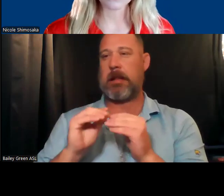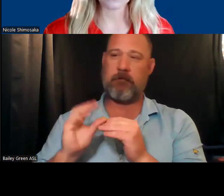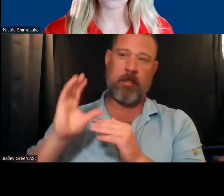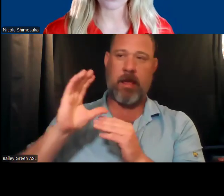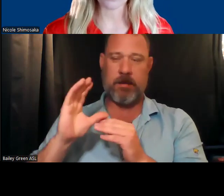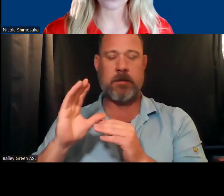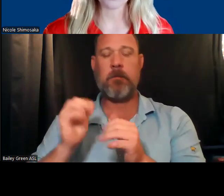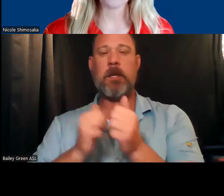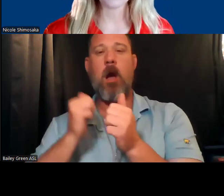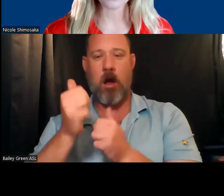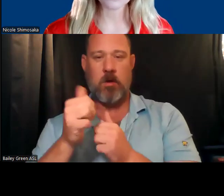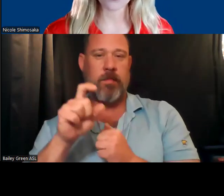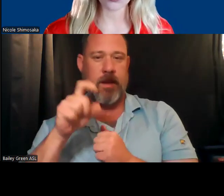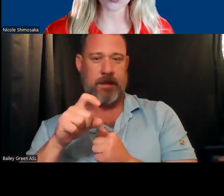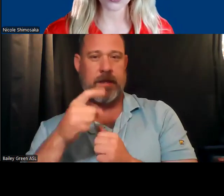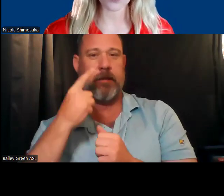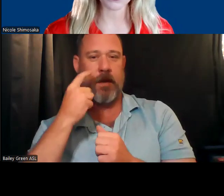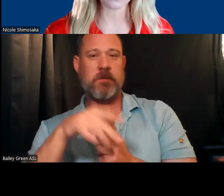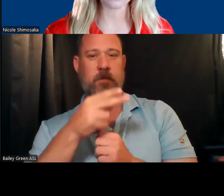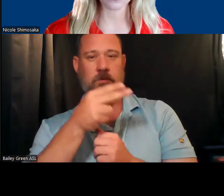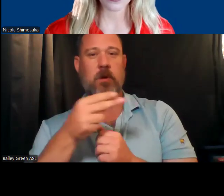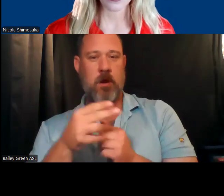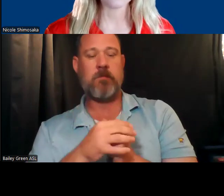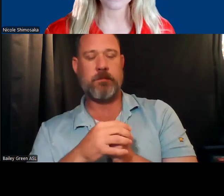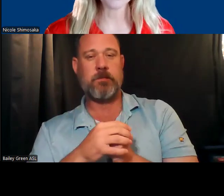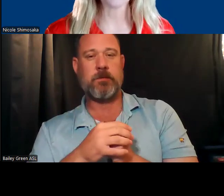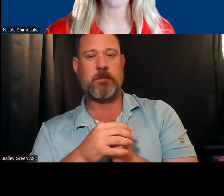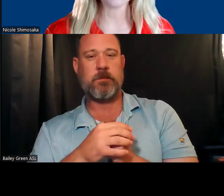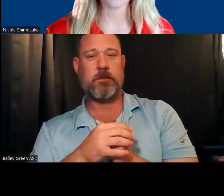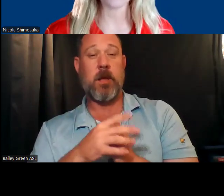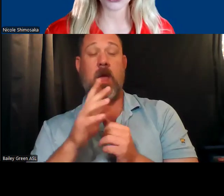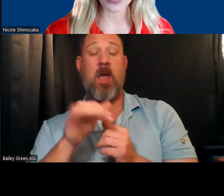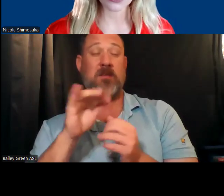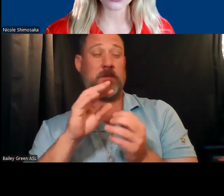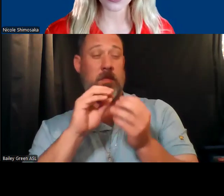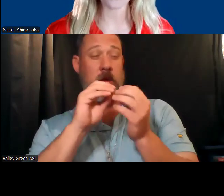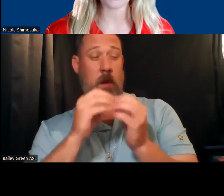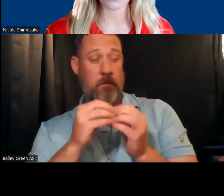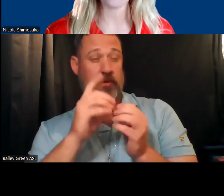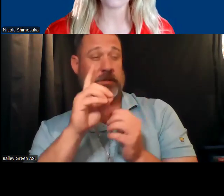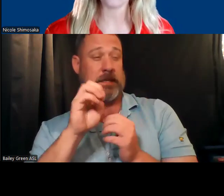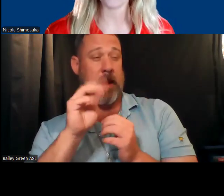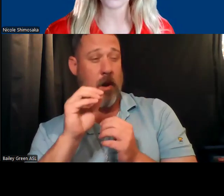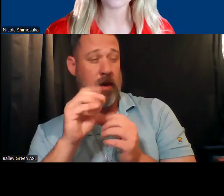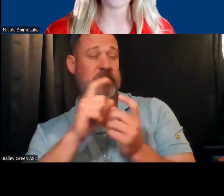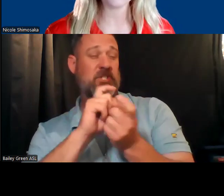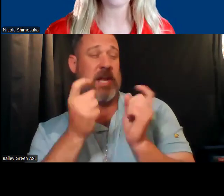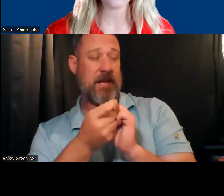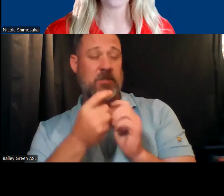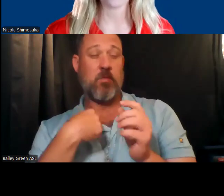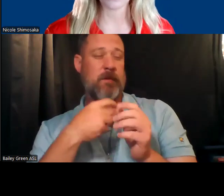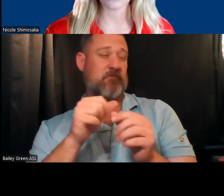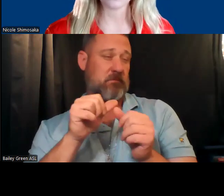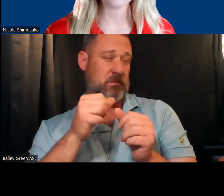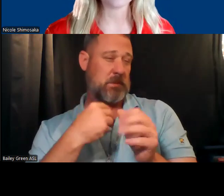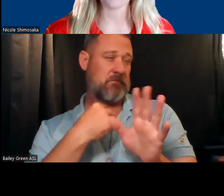need in their area because of those hold harmlesses. As demographics have changed and we've been held to these rigid numbers from